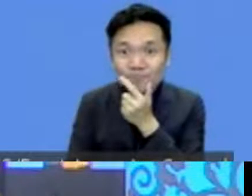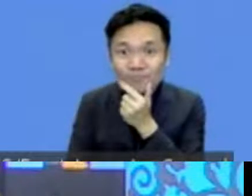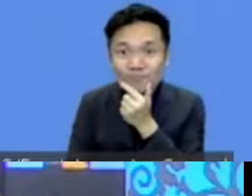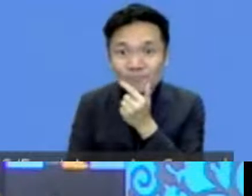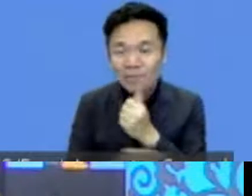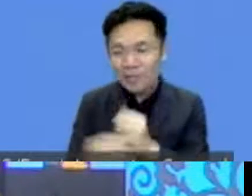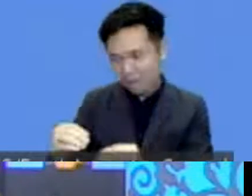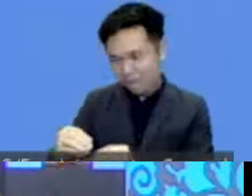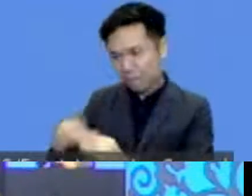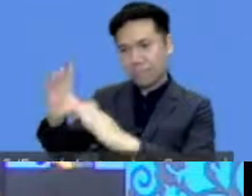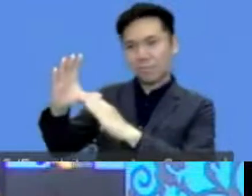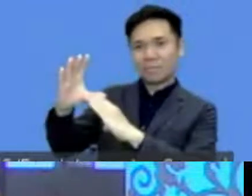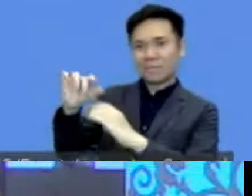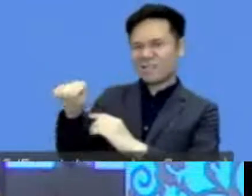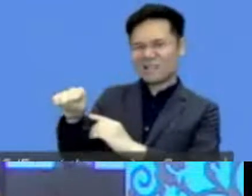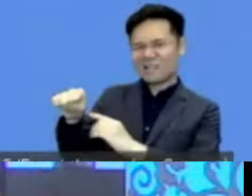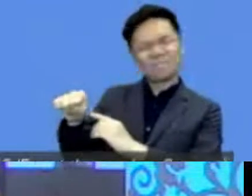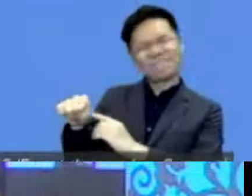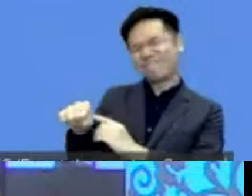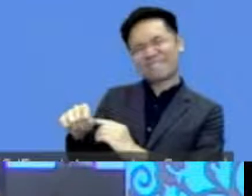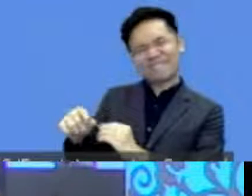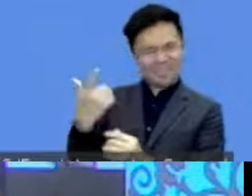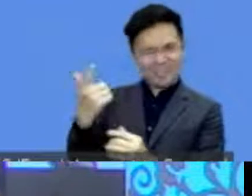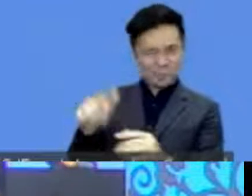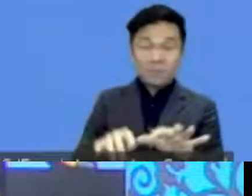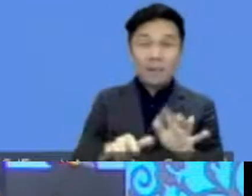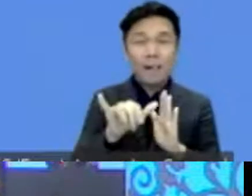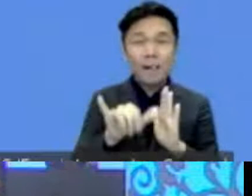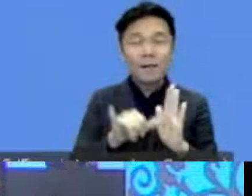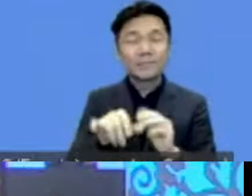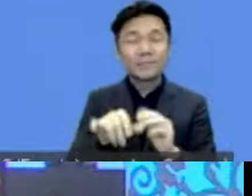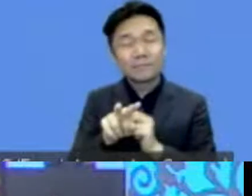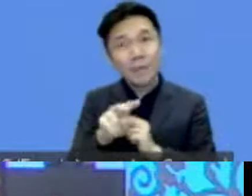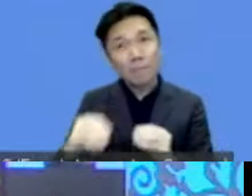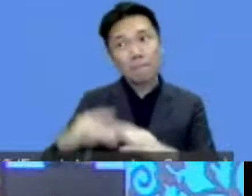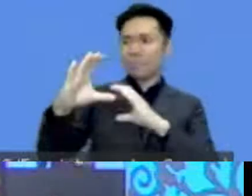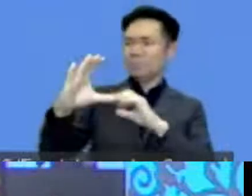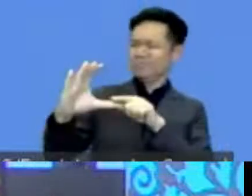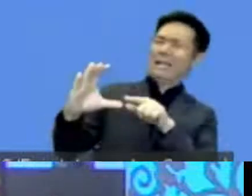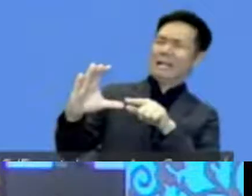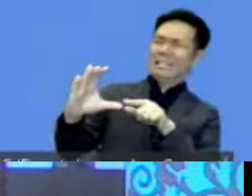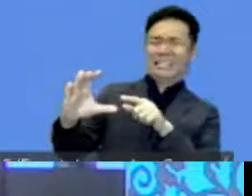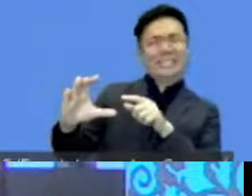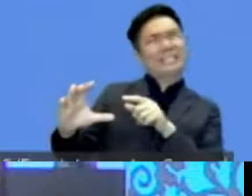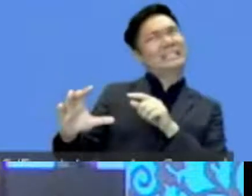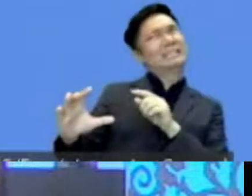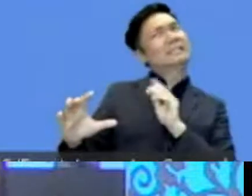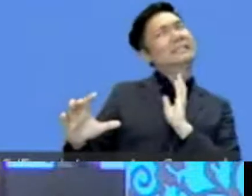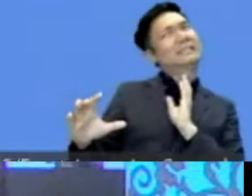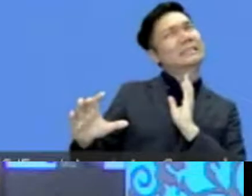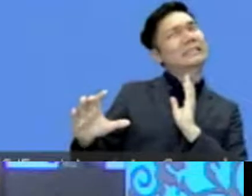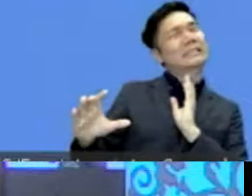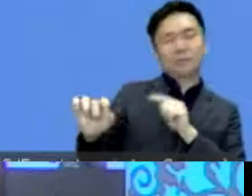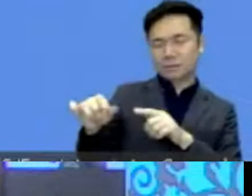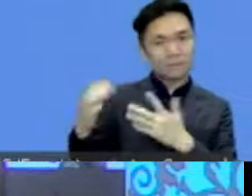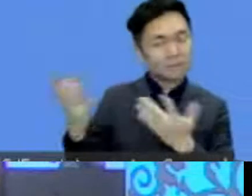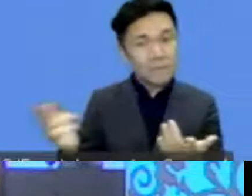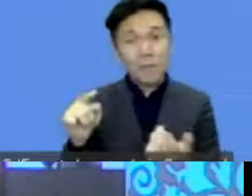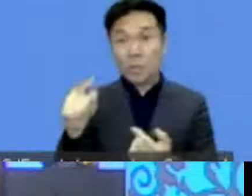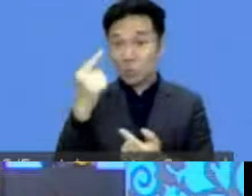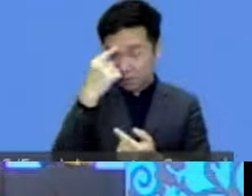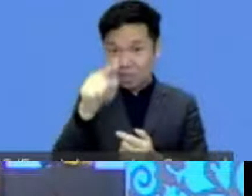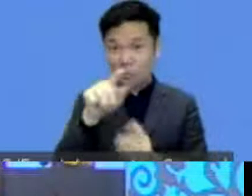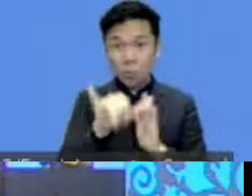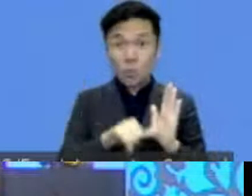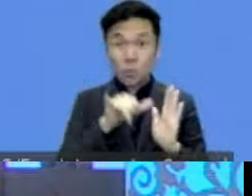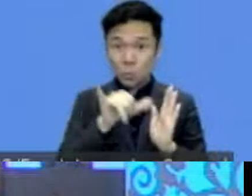pop-up ads and inappropriate content. So YouTube video links, when shared, had to